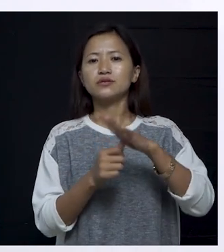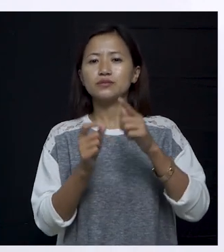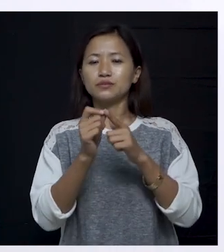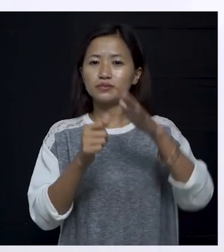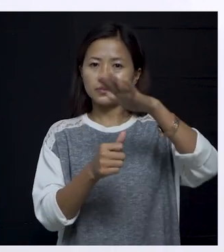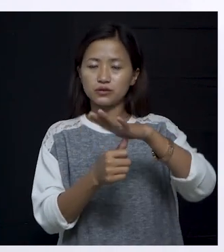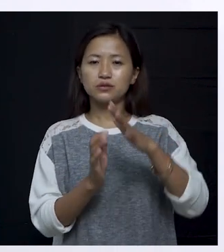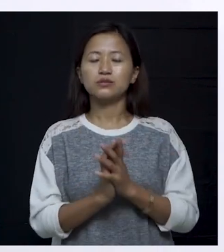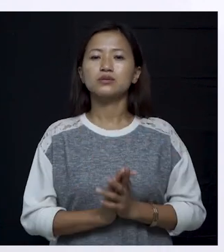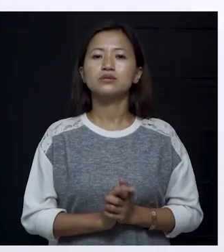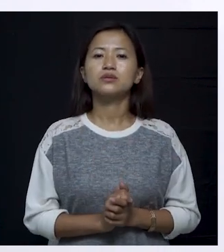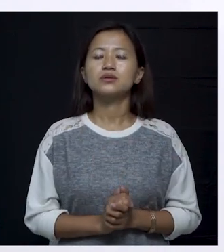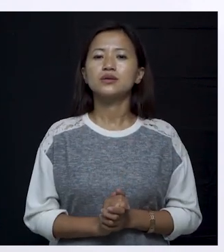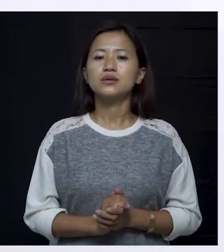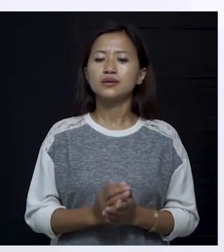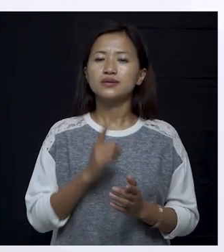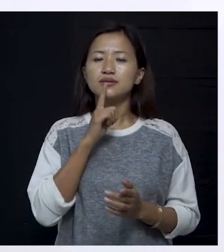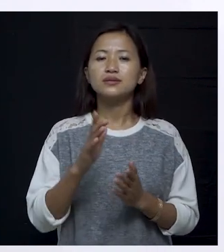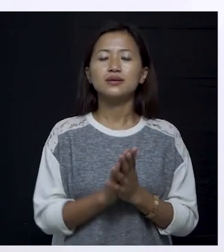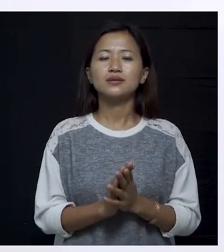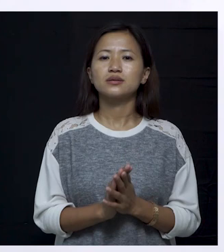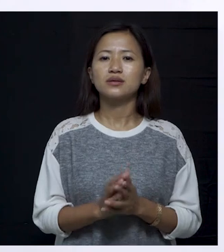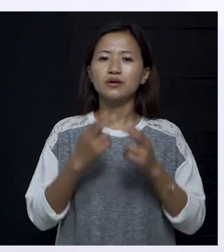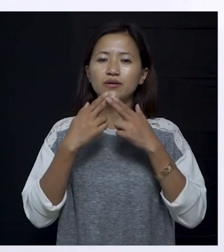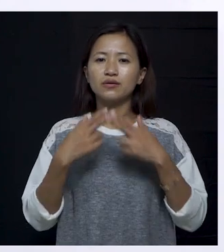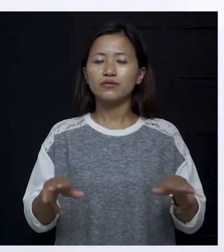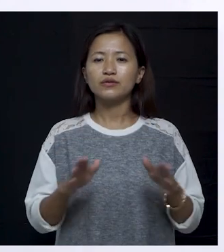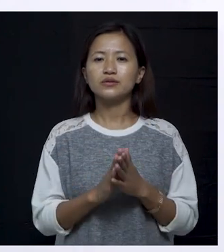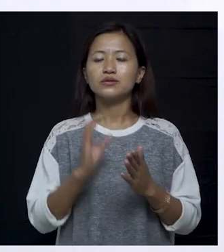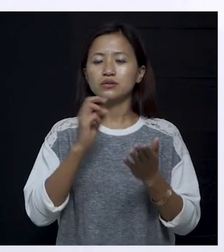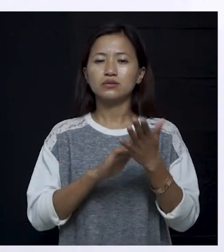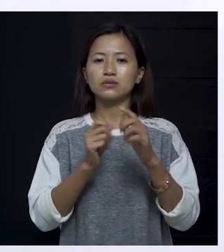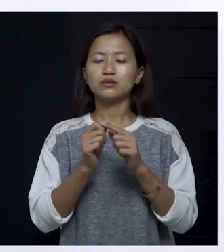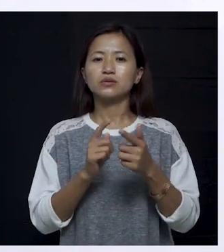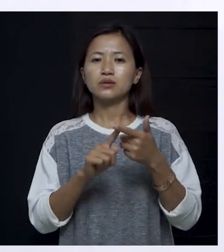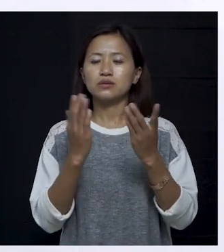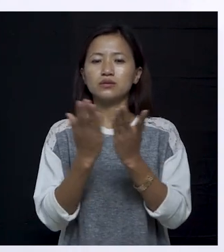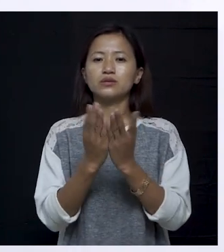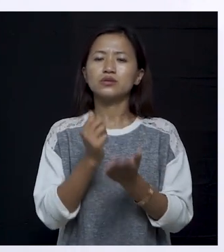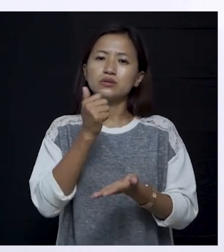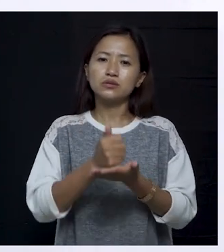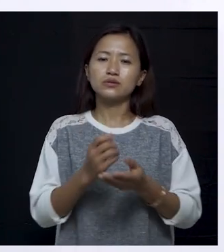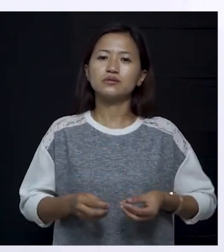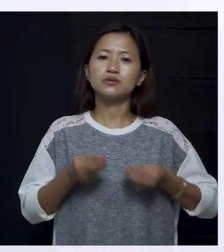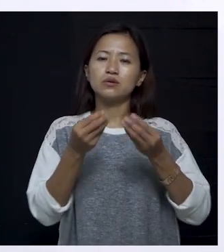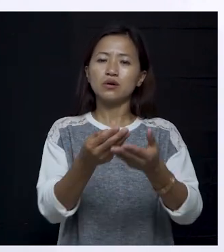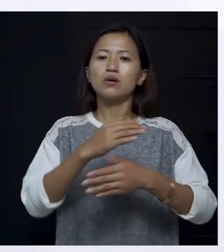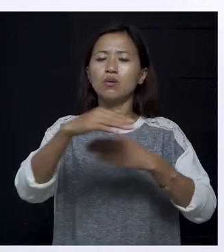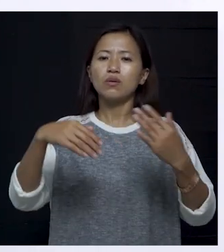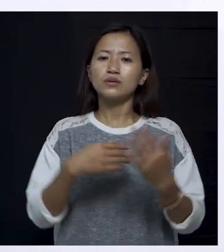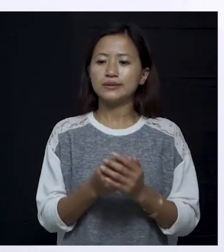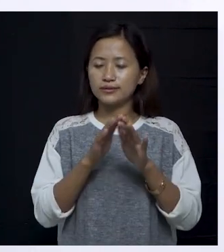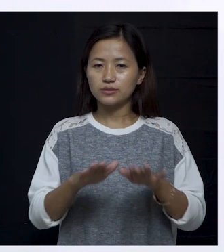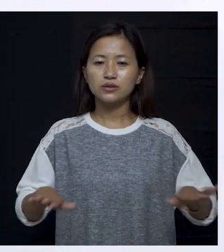in the directive principles also, it states that free and compulsory education should be given to all the